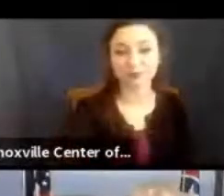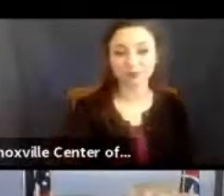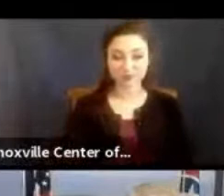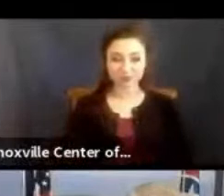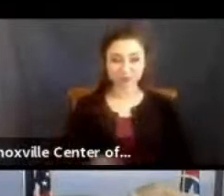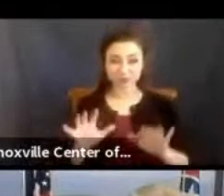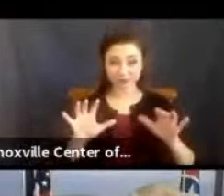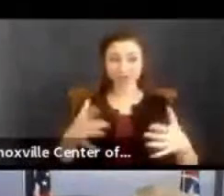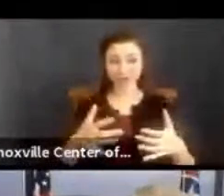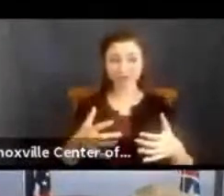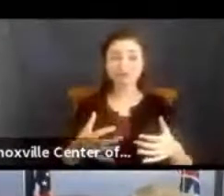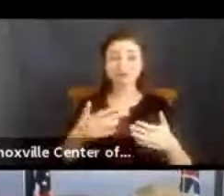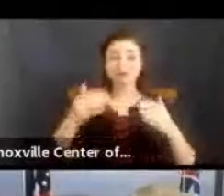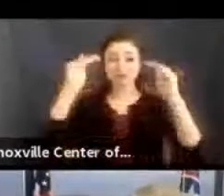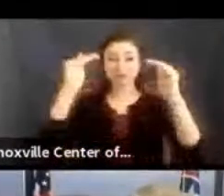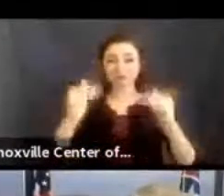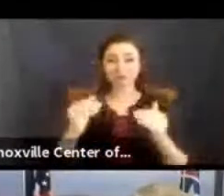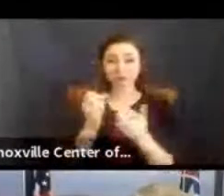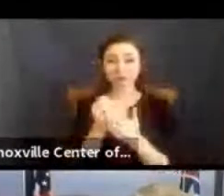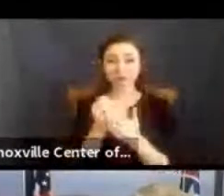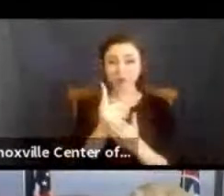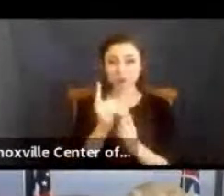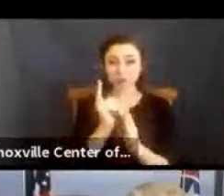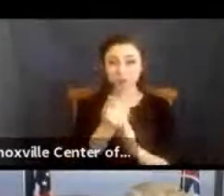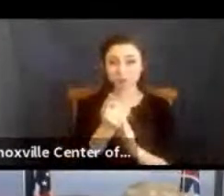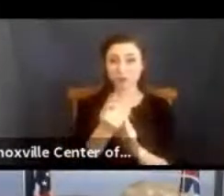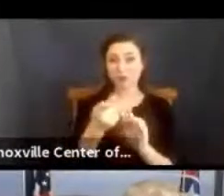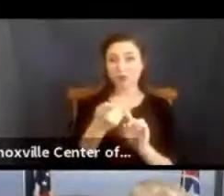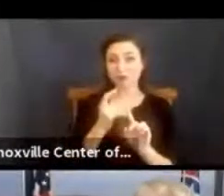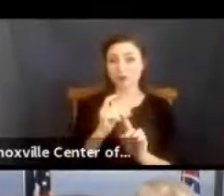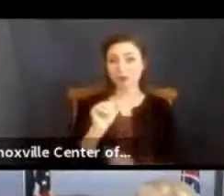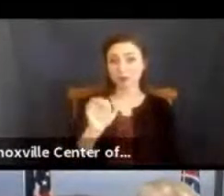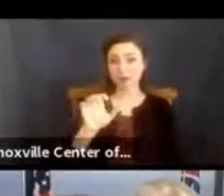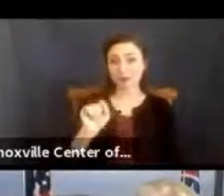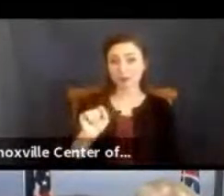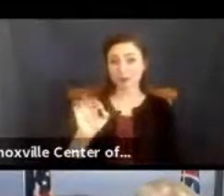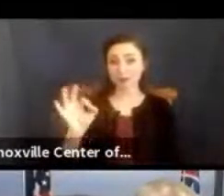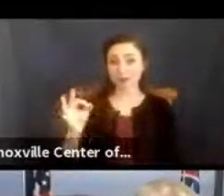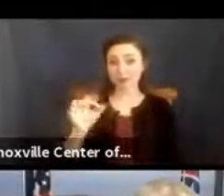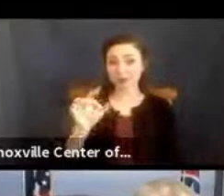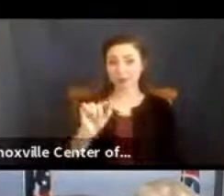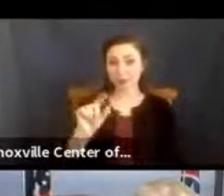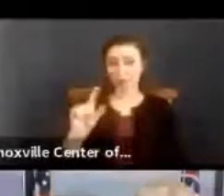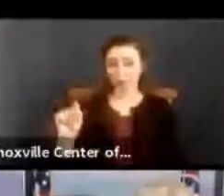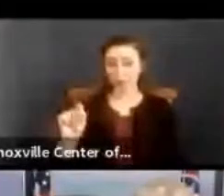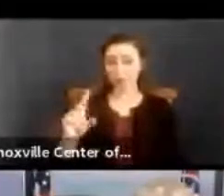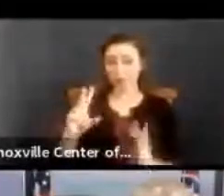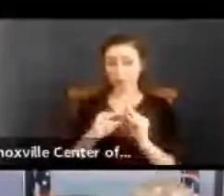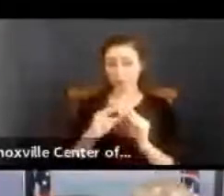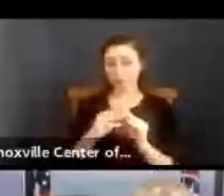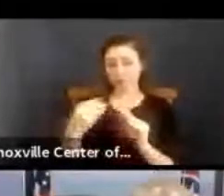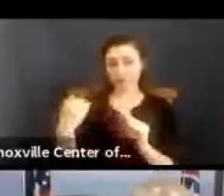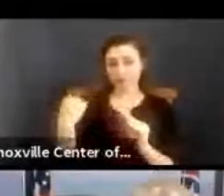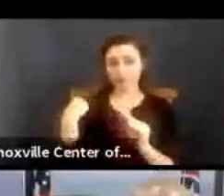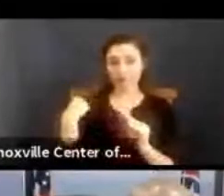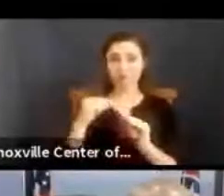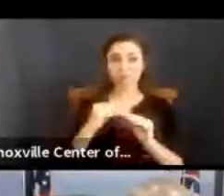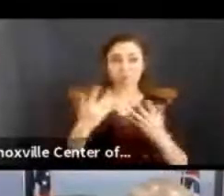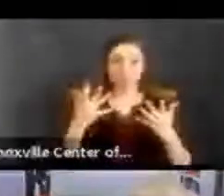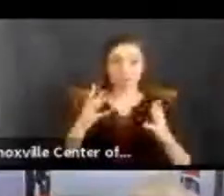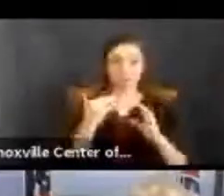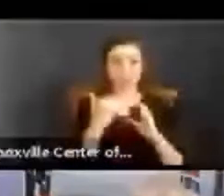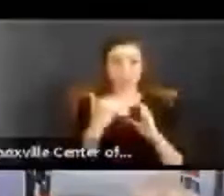be approval of the minutes from the September 9, 2020 meeting. This has been distributed to everyone.